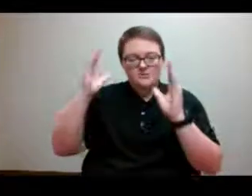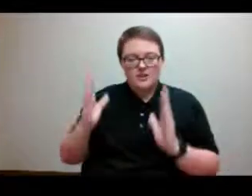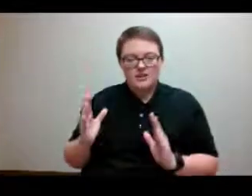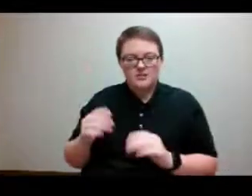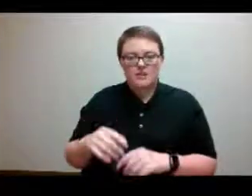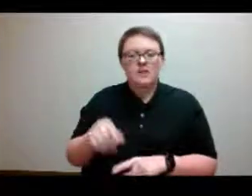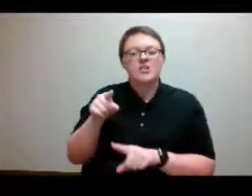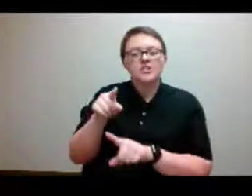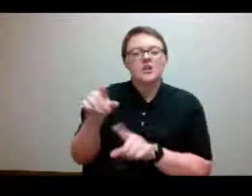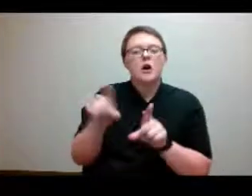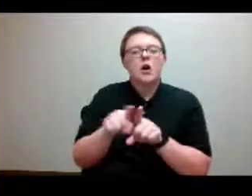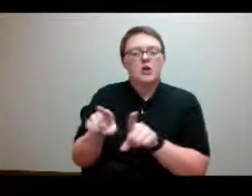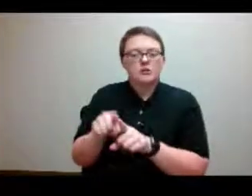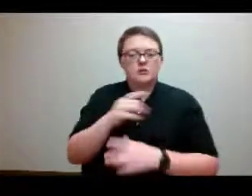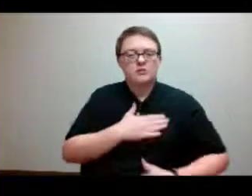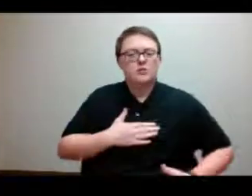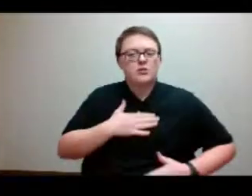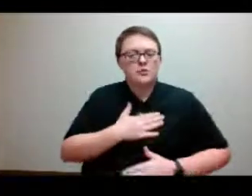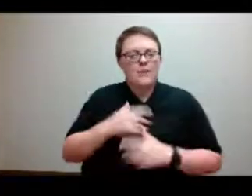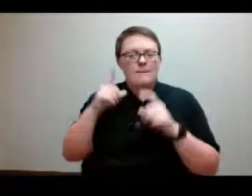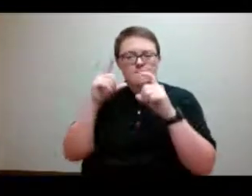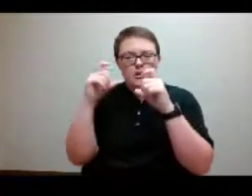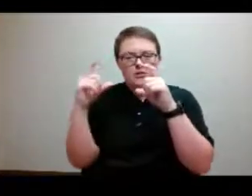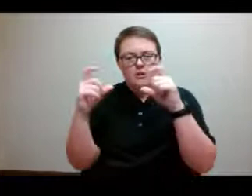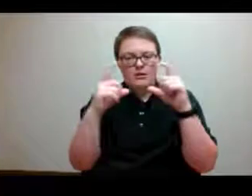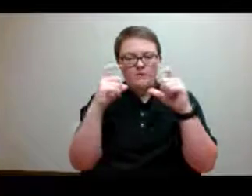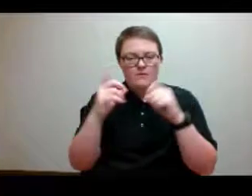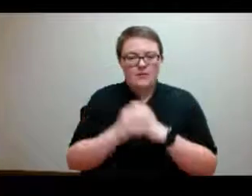also enjoys photography.